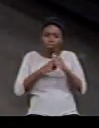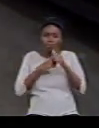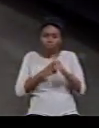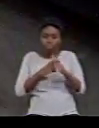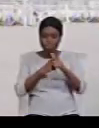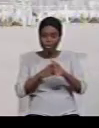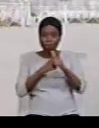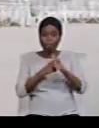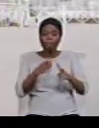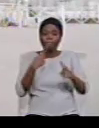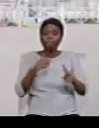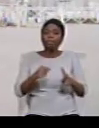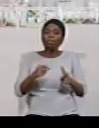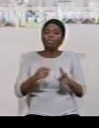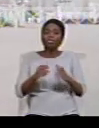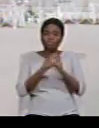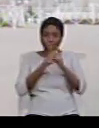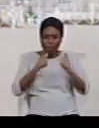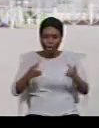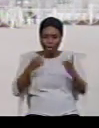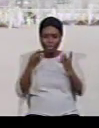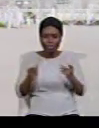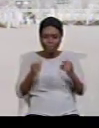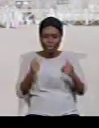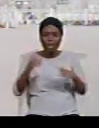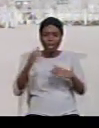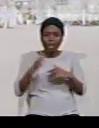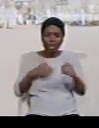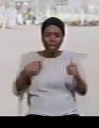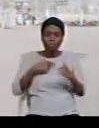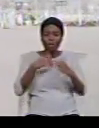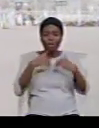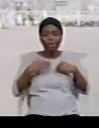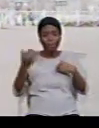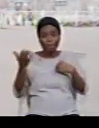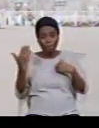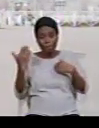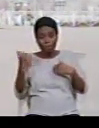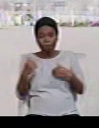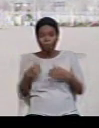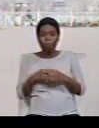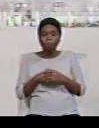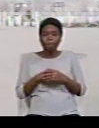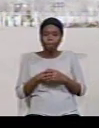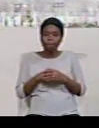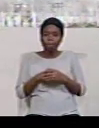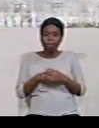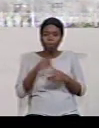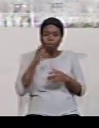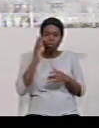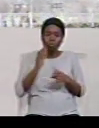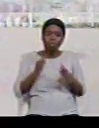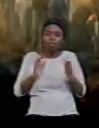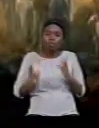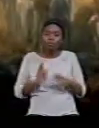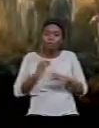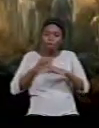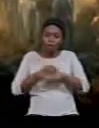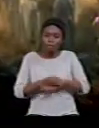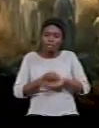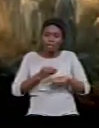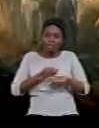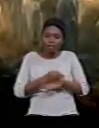or even greater speed than I had before. I keep on running. You'll remain first, you'll be first. And when we get to